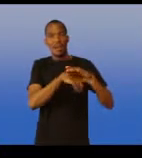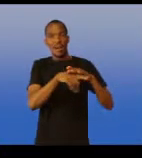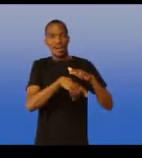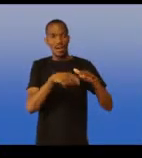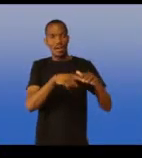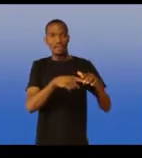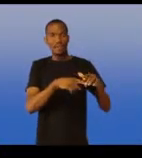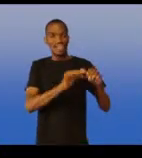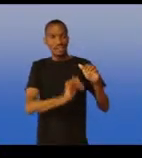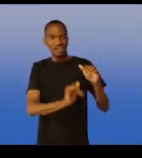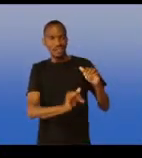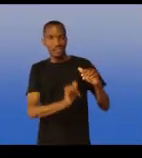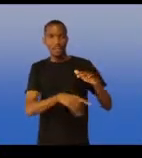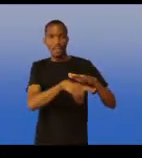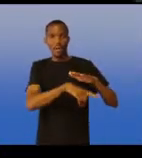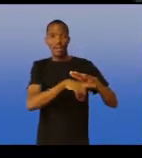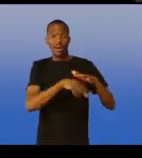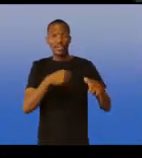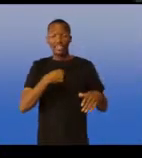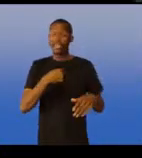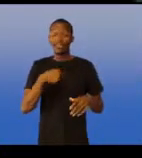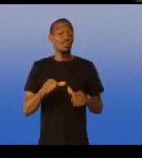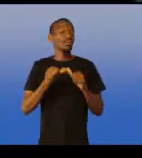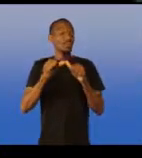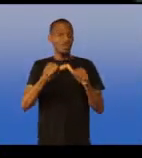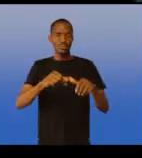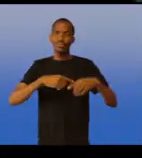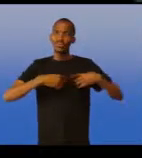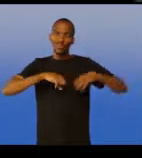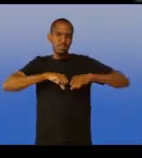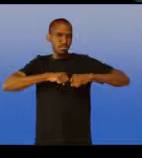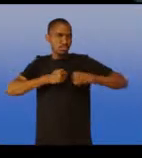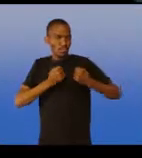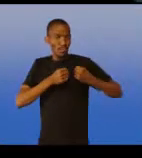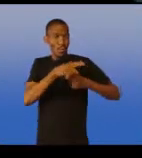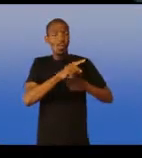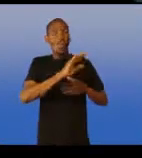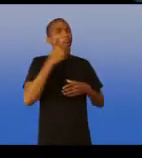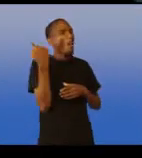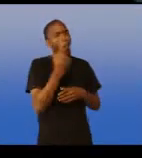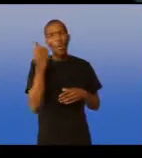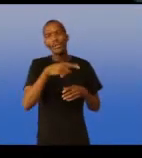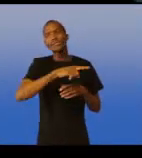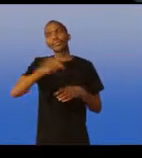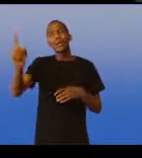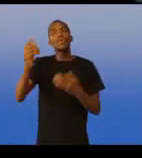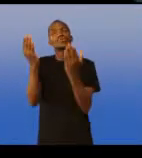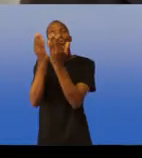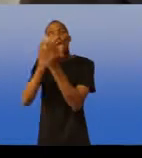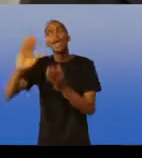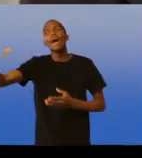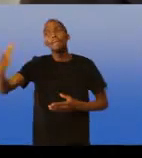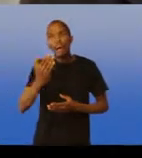bofelo go santse go nkutusa bothoko o ne a boa ko sekoleng tsatsi le letsatsi a